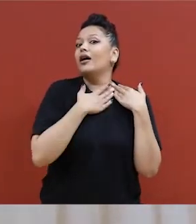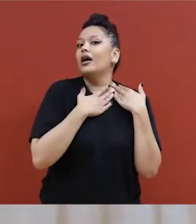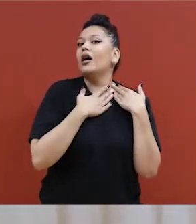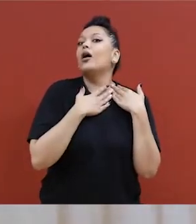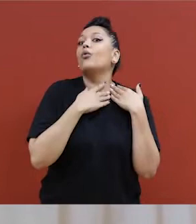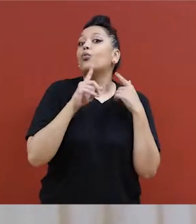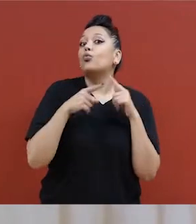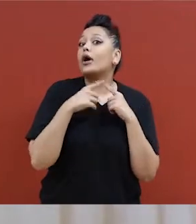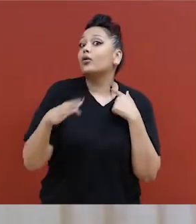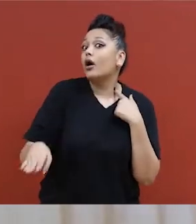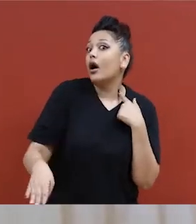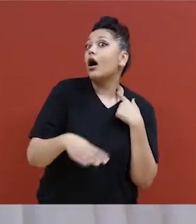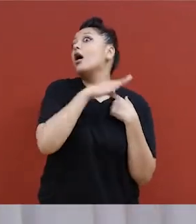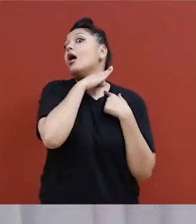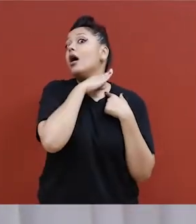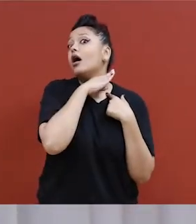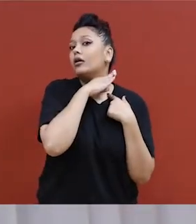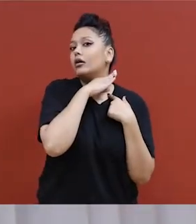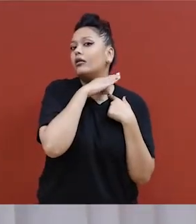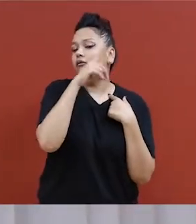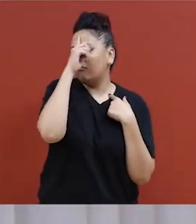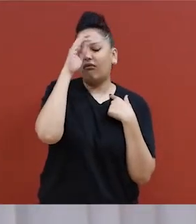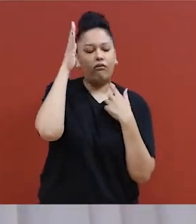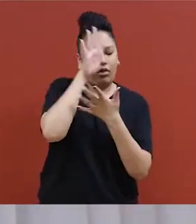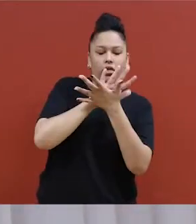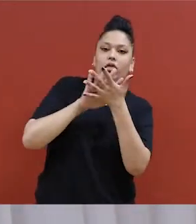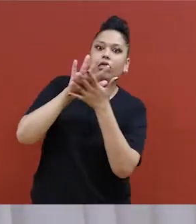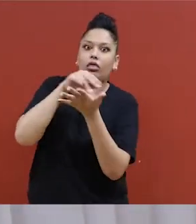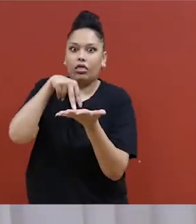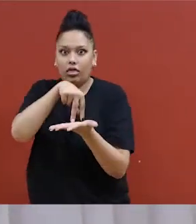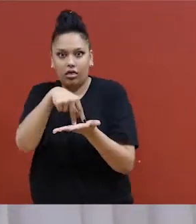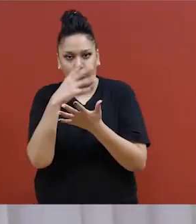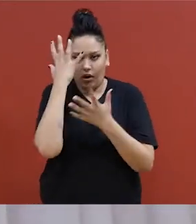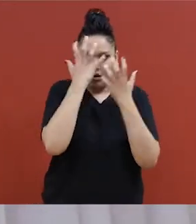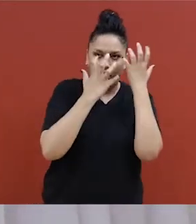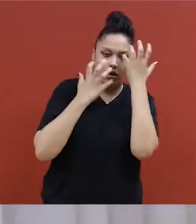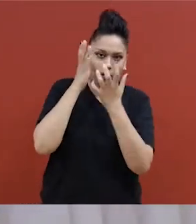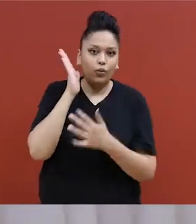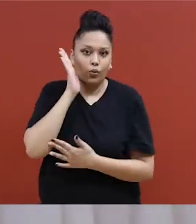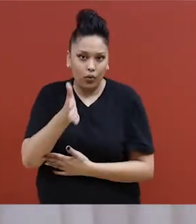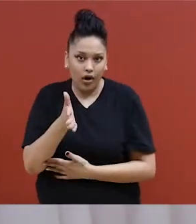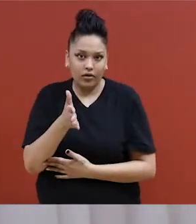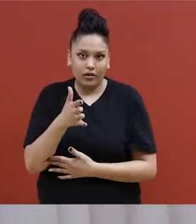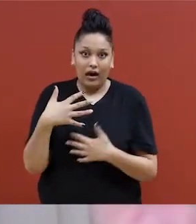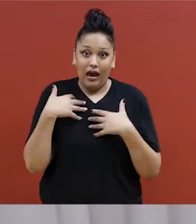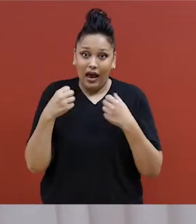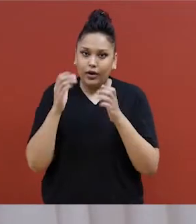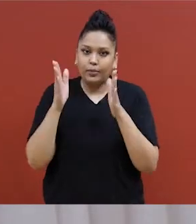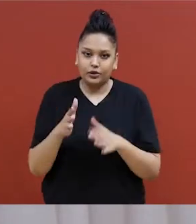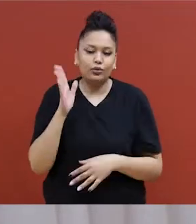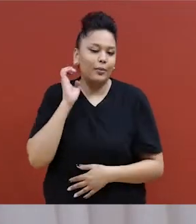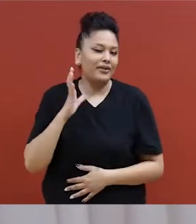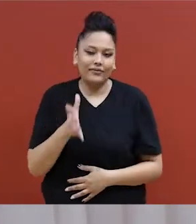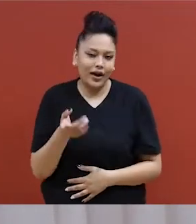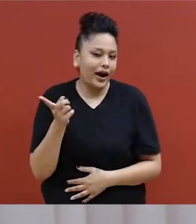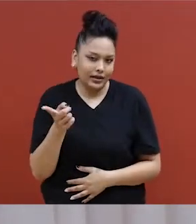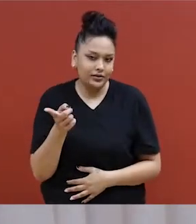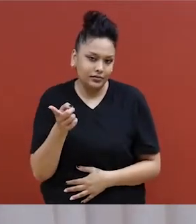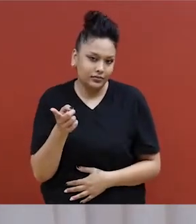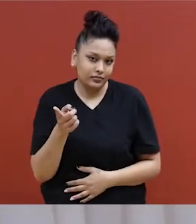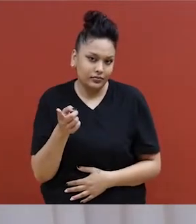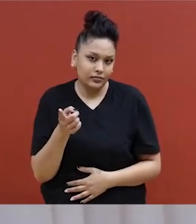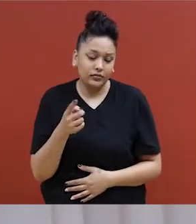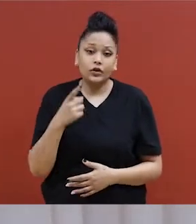somebody through the side of the neck, they might faint, they might get dizzy. If they're already a healthy person, they'll be